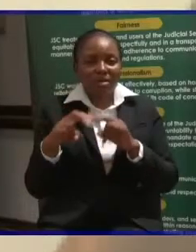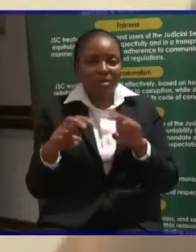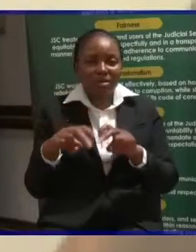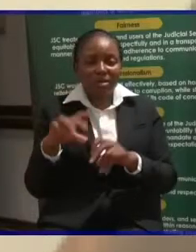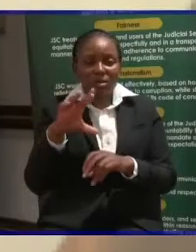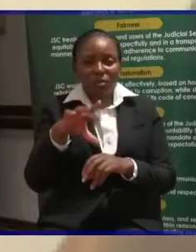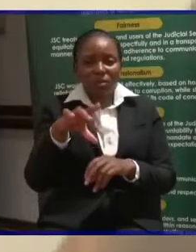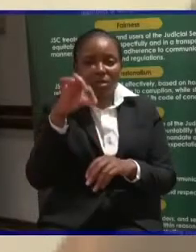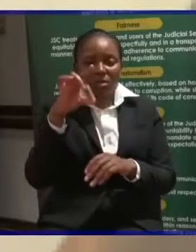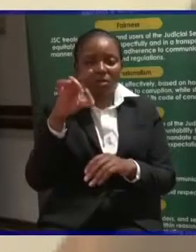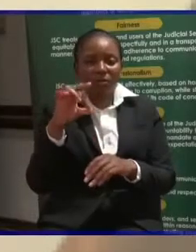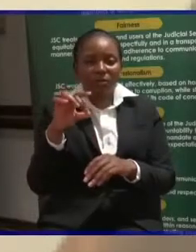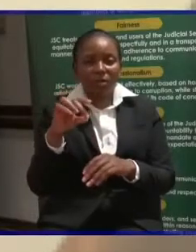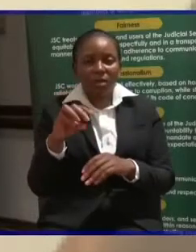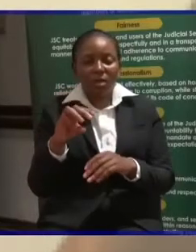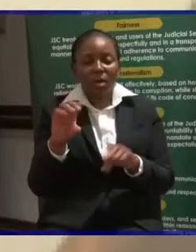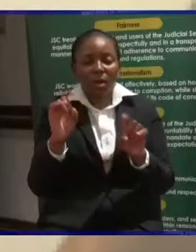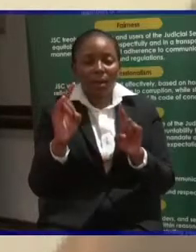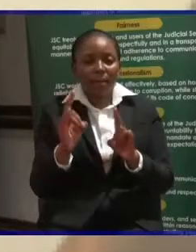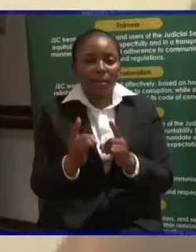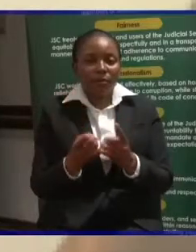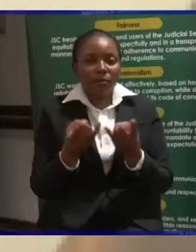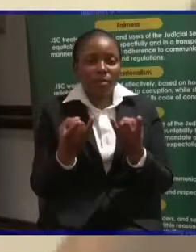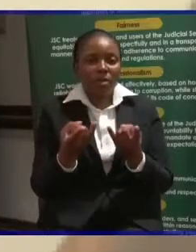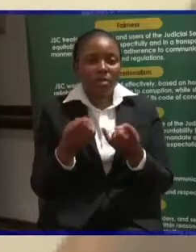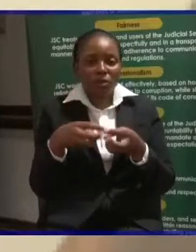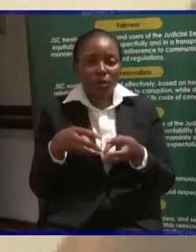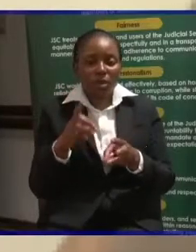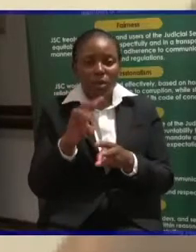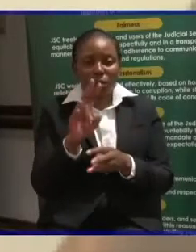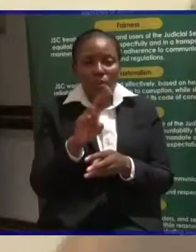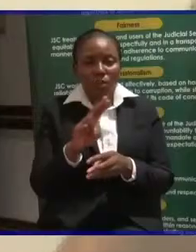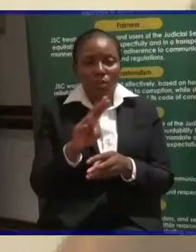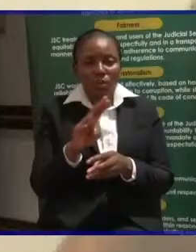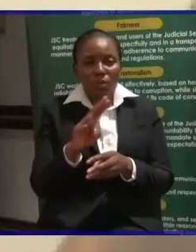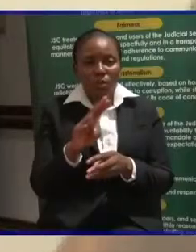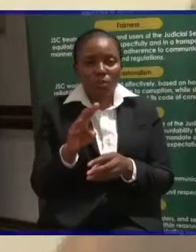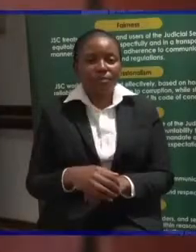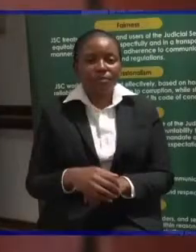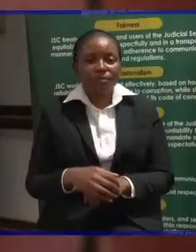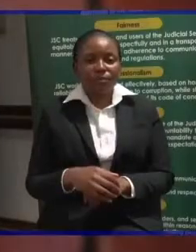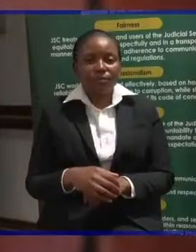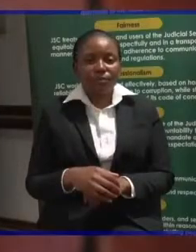performance, which is the word that you used? I just want to confirm what you say.